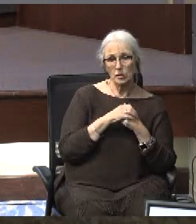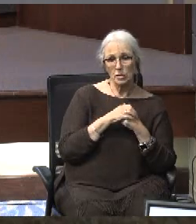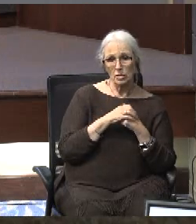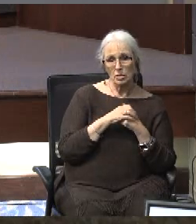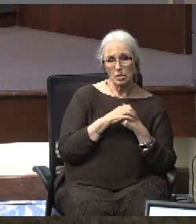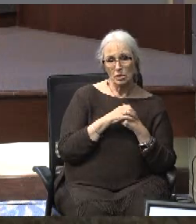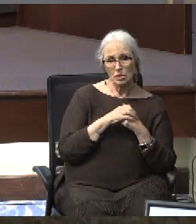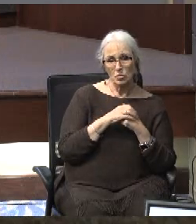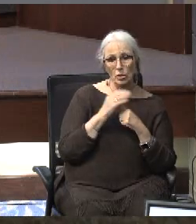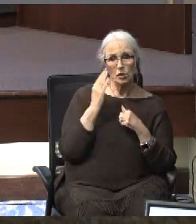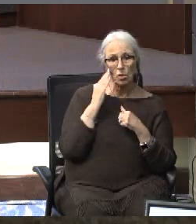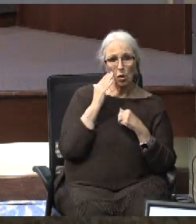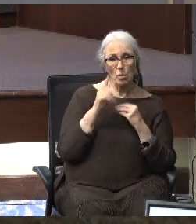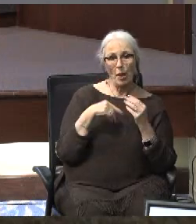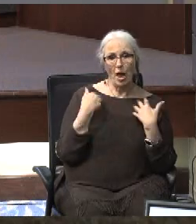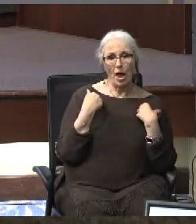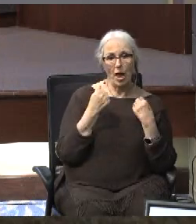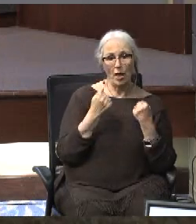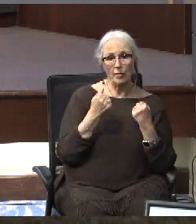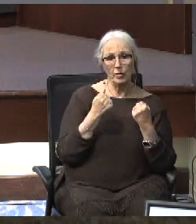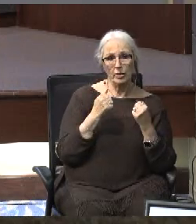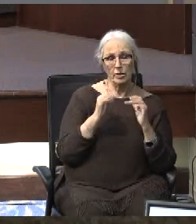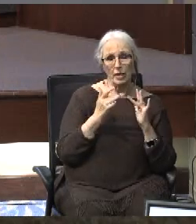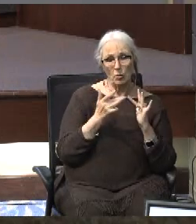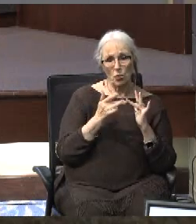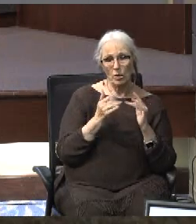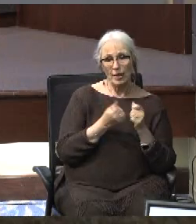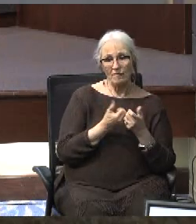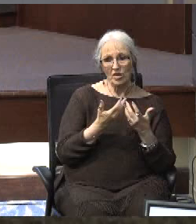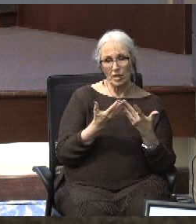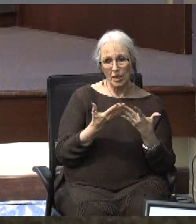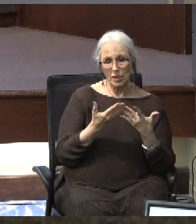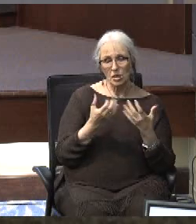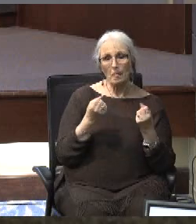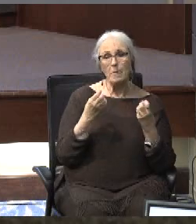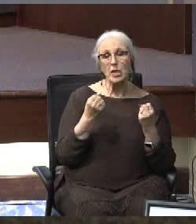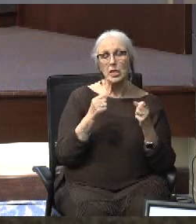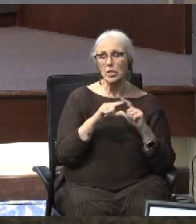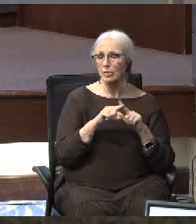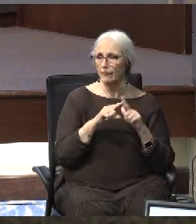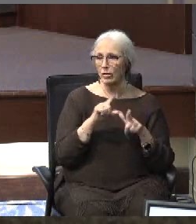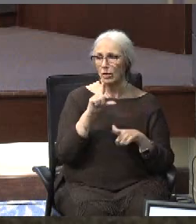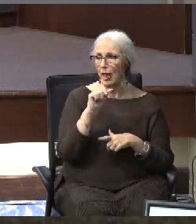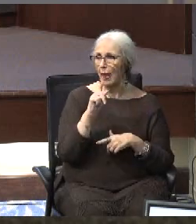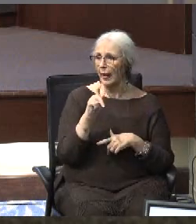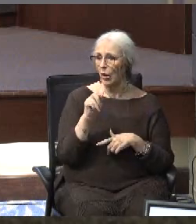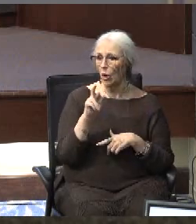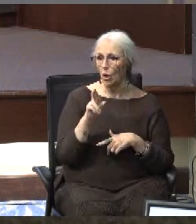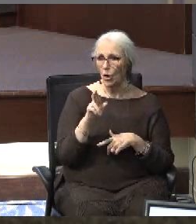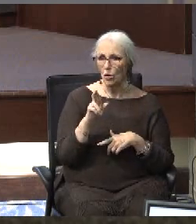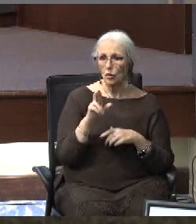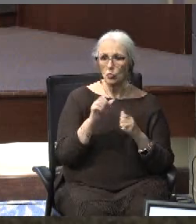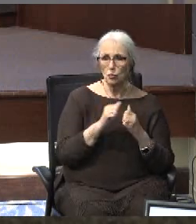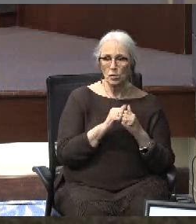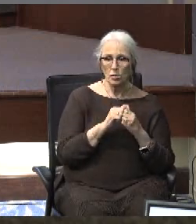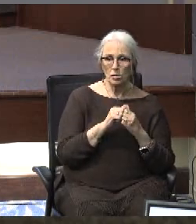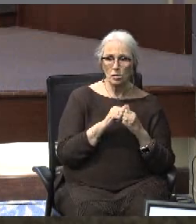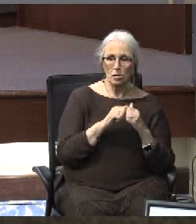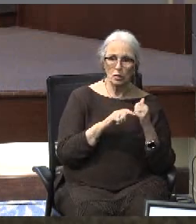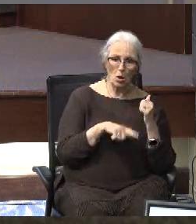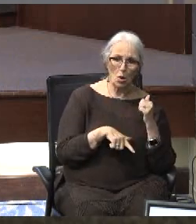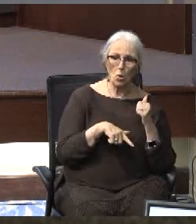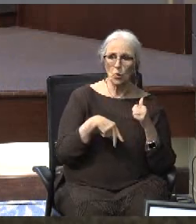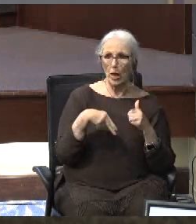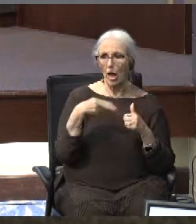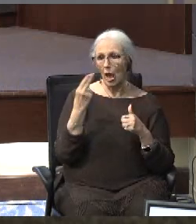Behavioral Health Network and all of the things that are the many layers that go to that, from the low to high